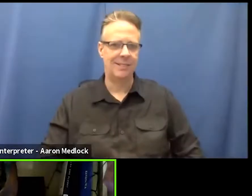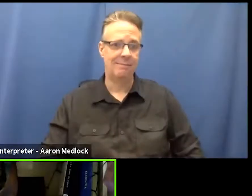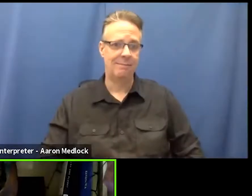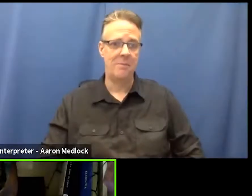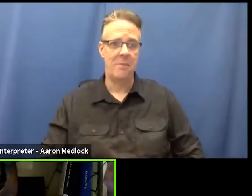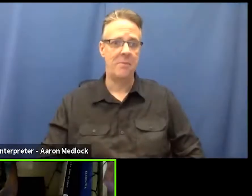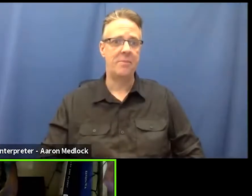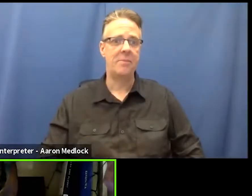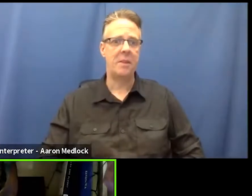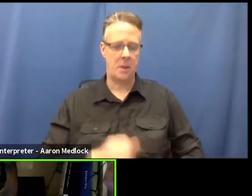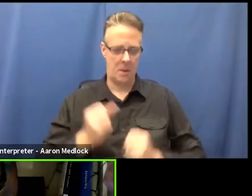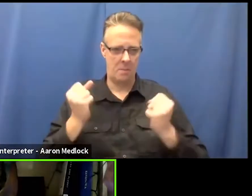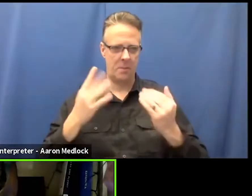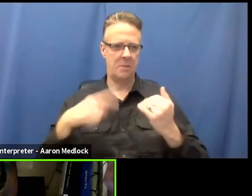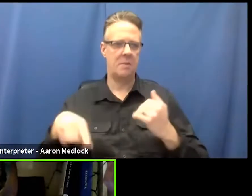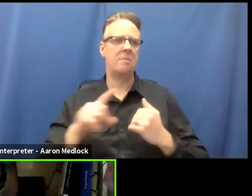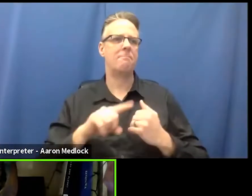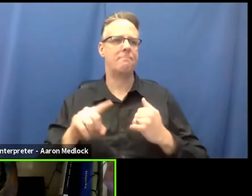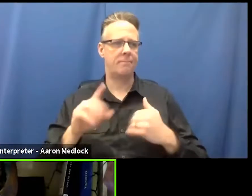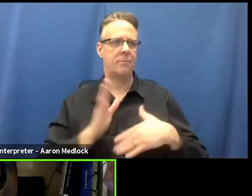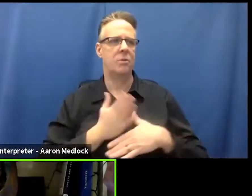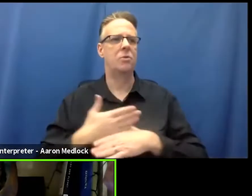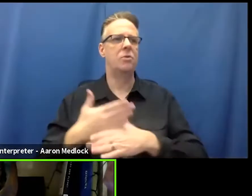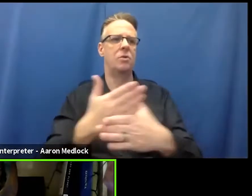lots of people have been sharing on